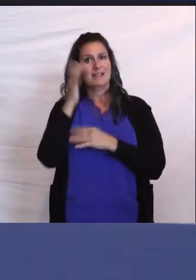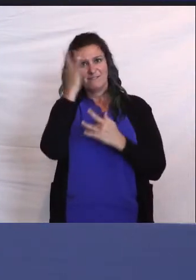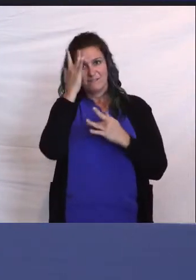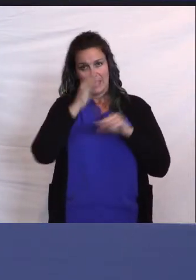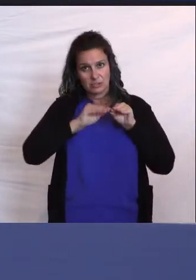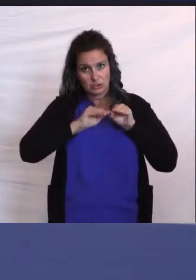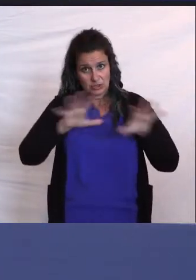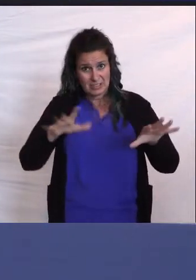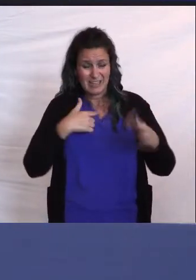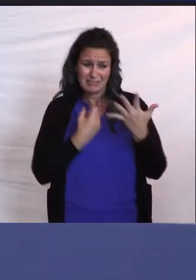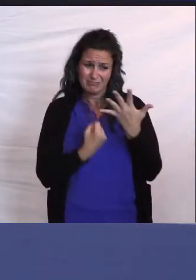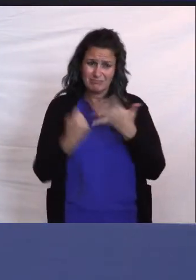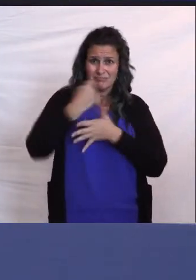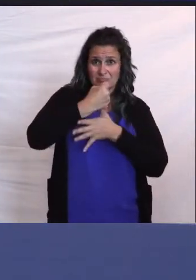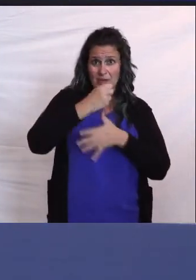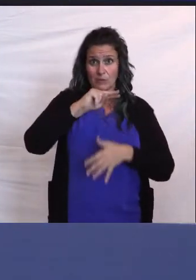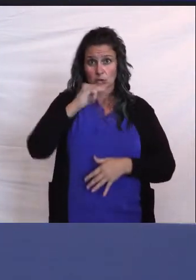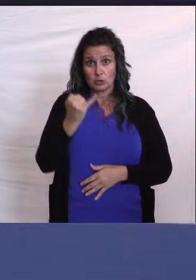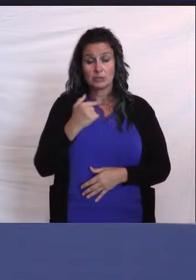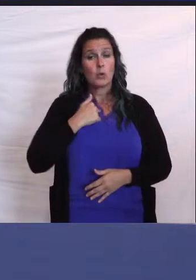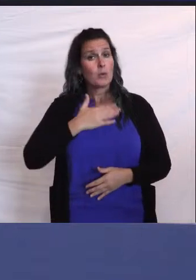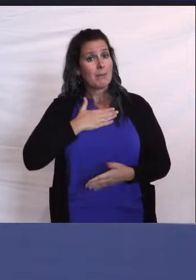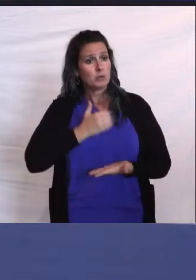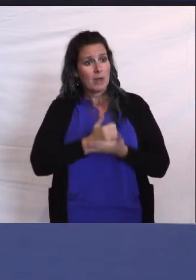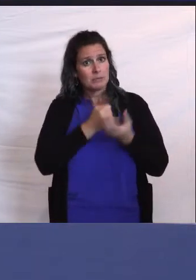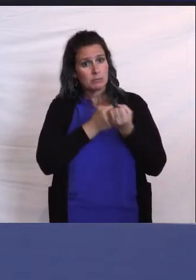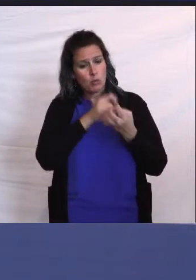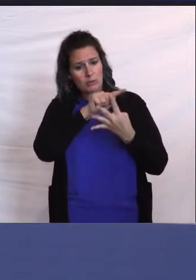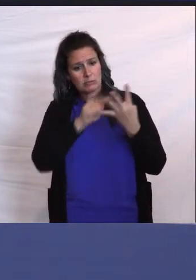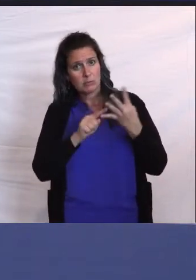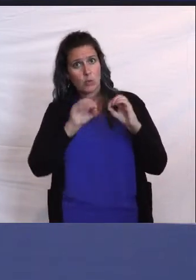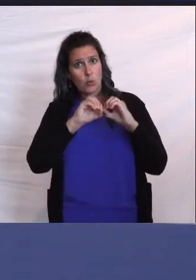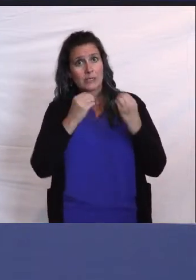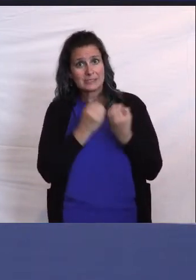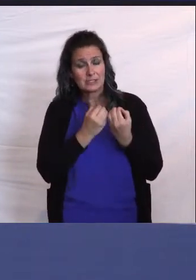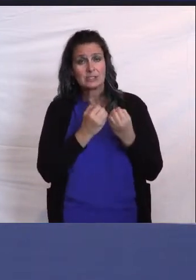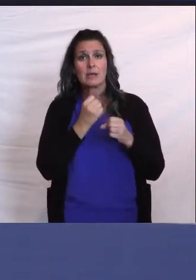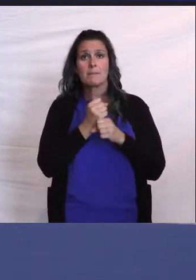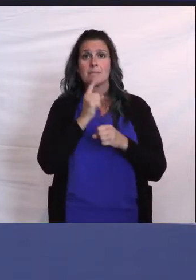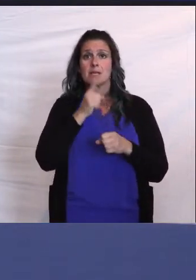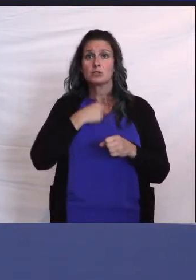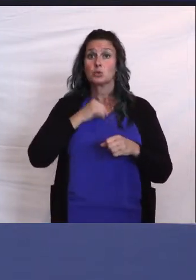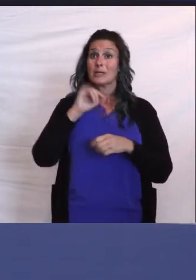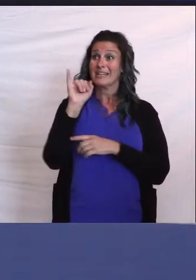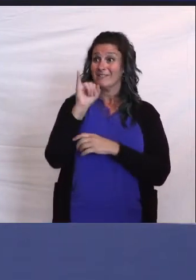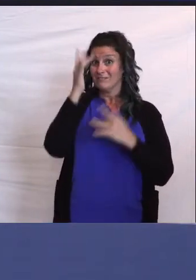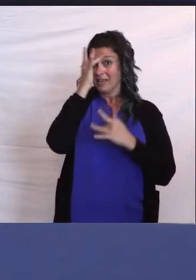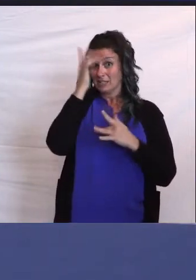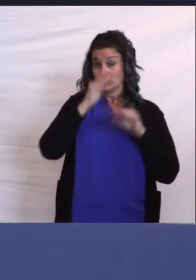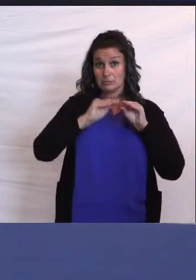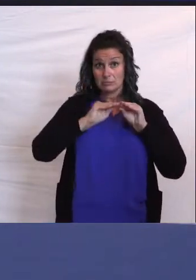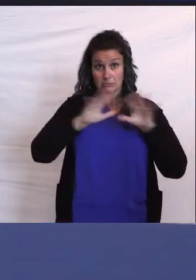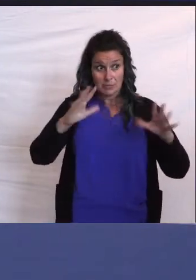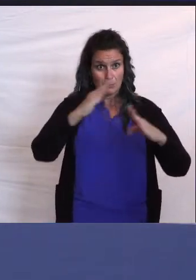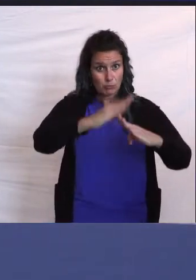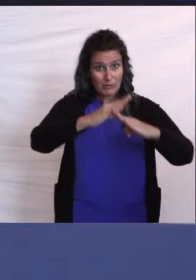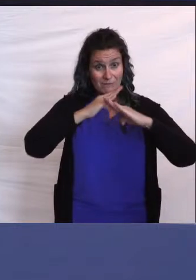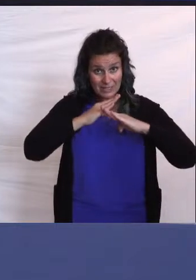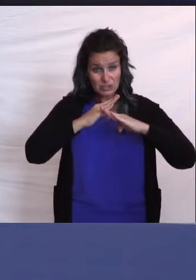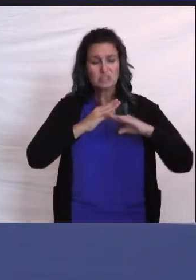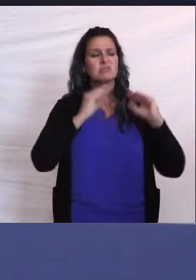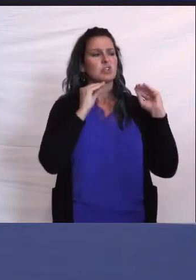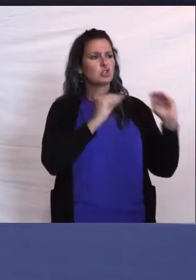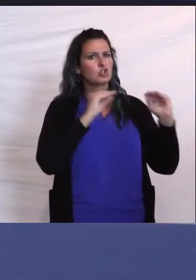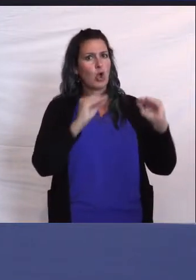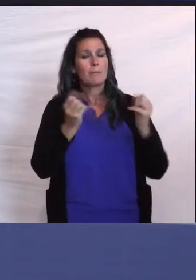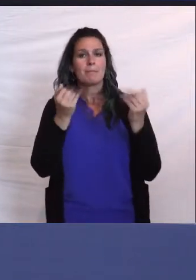Jersey. We are pleased to help support these organizations to ensure that infection prevention basics are taught in a variety